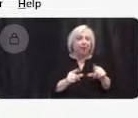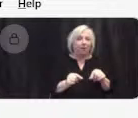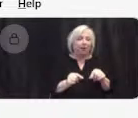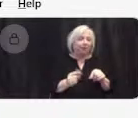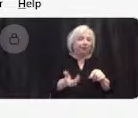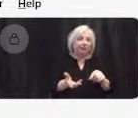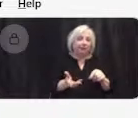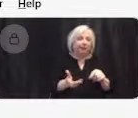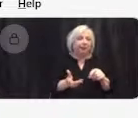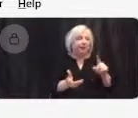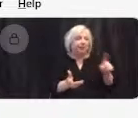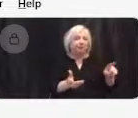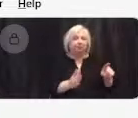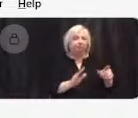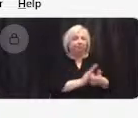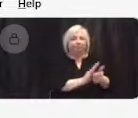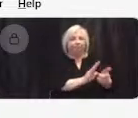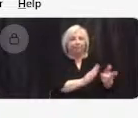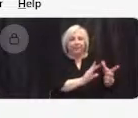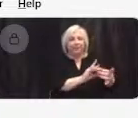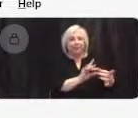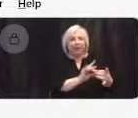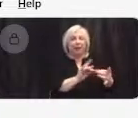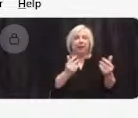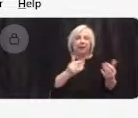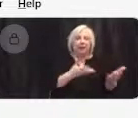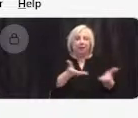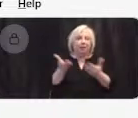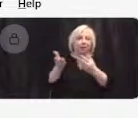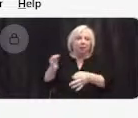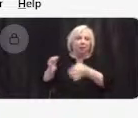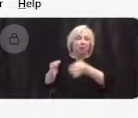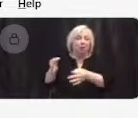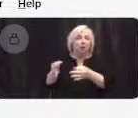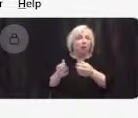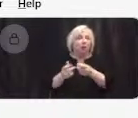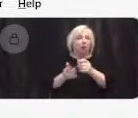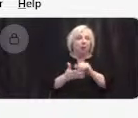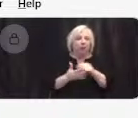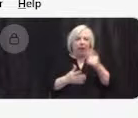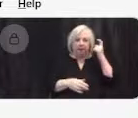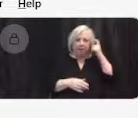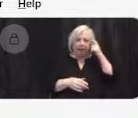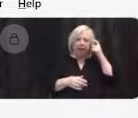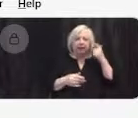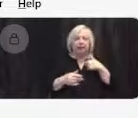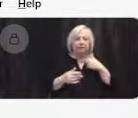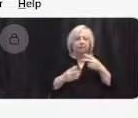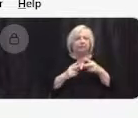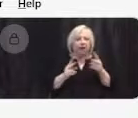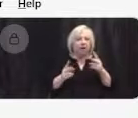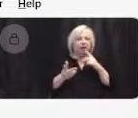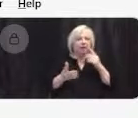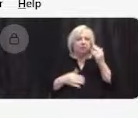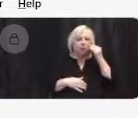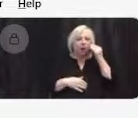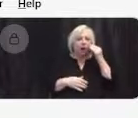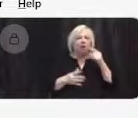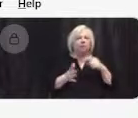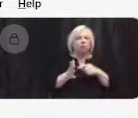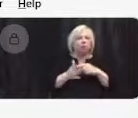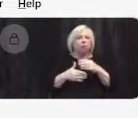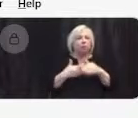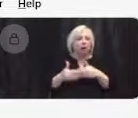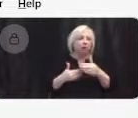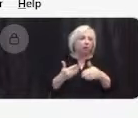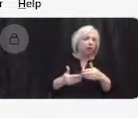weren't allowed to speak, and so now we're in litigation. So with that in mind, I'm very cognizant of due